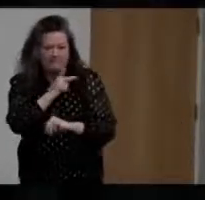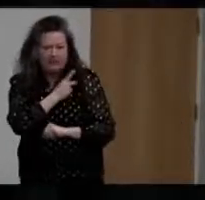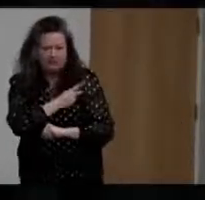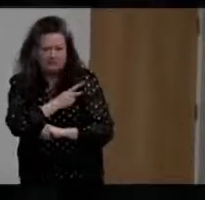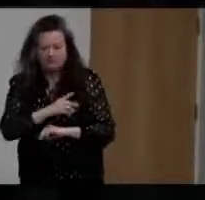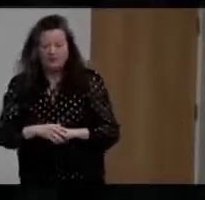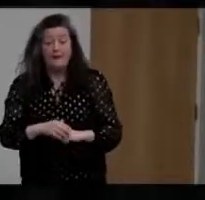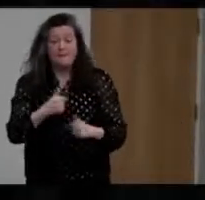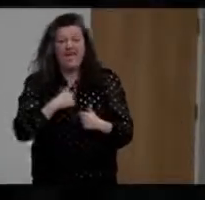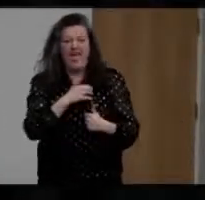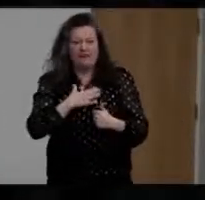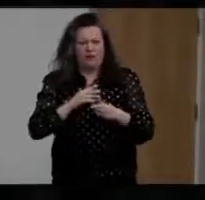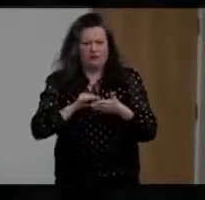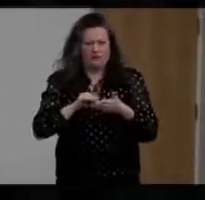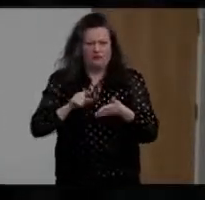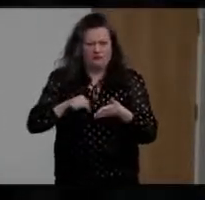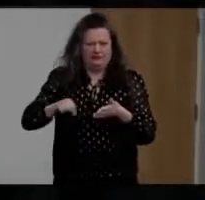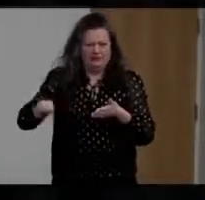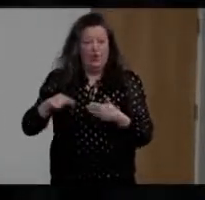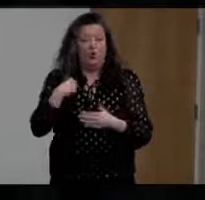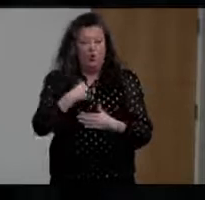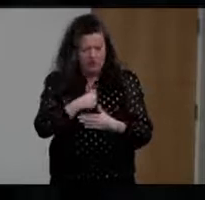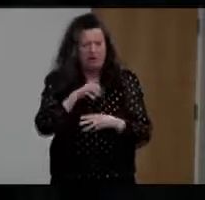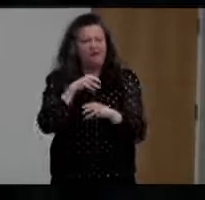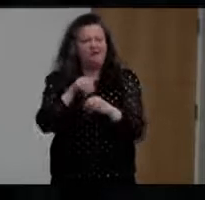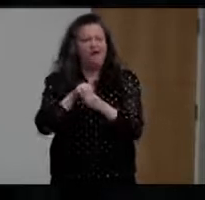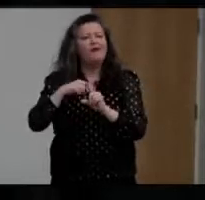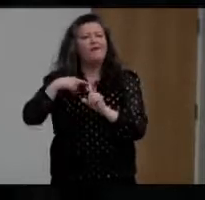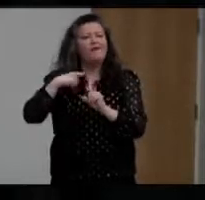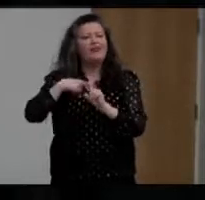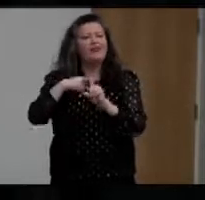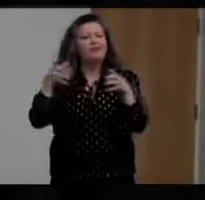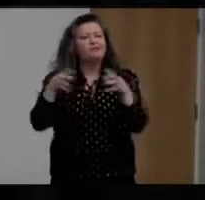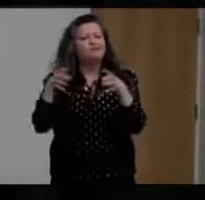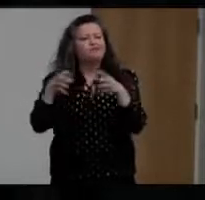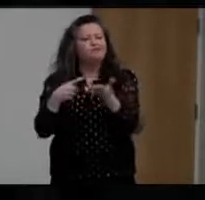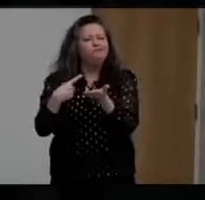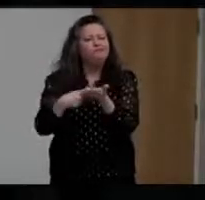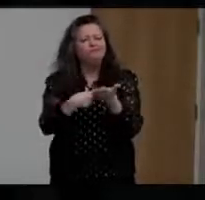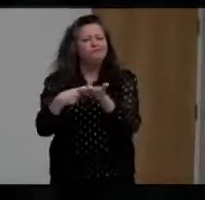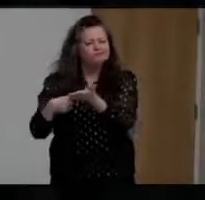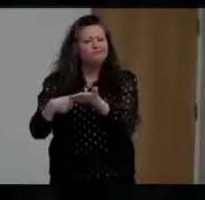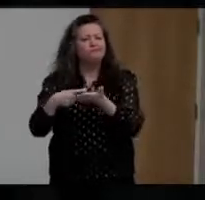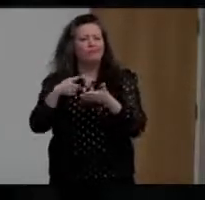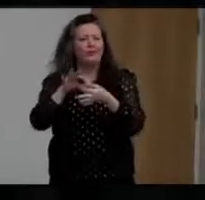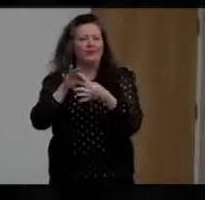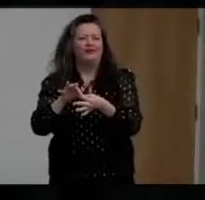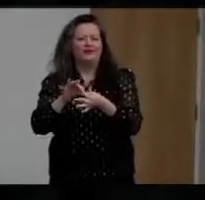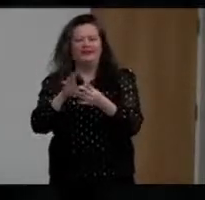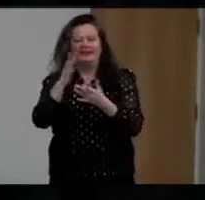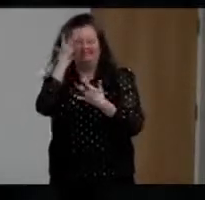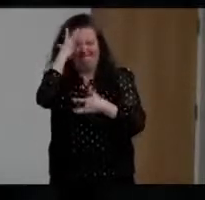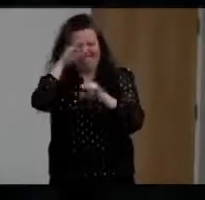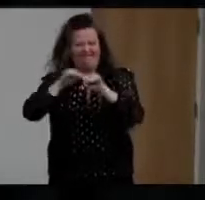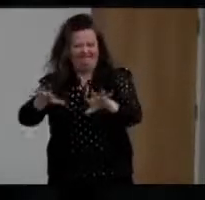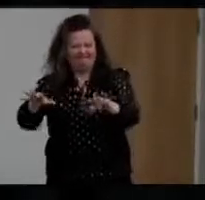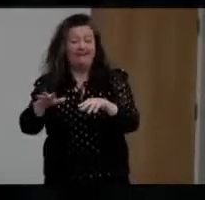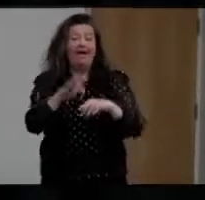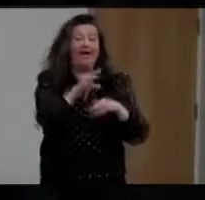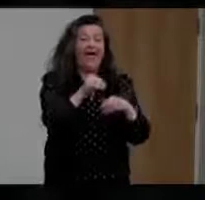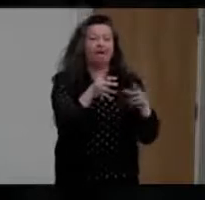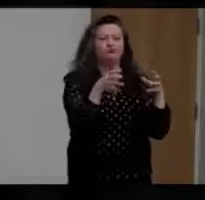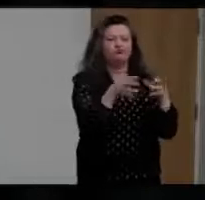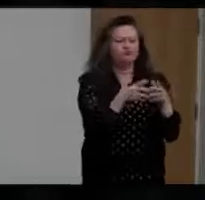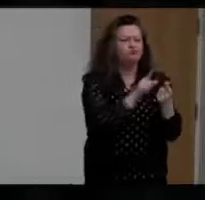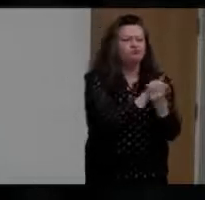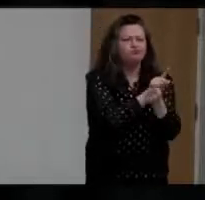the monthly quality rounds with the infectious disease docs and the bi-weekly rounds with the nurses who actually saw the